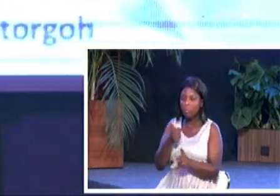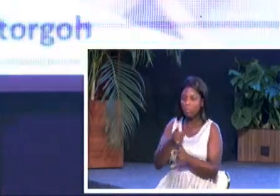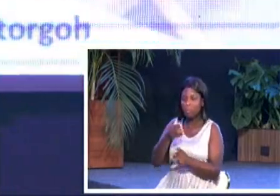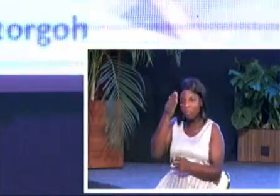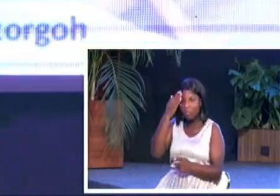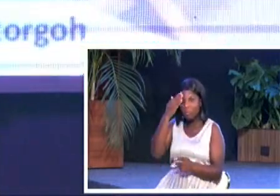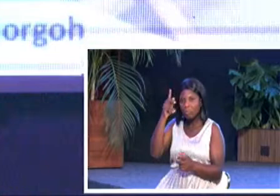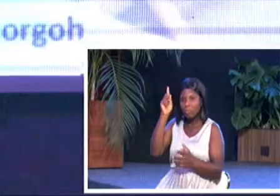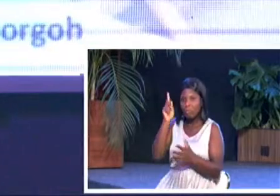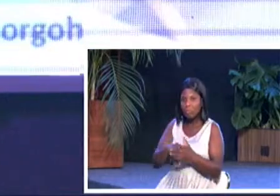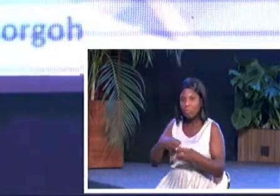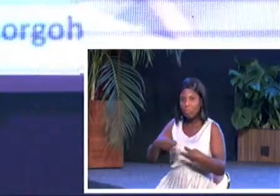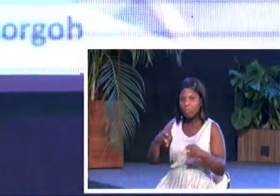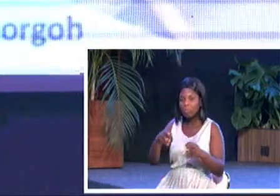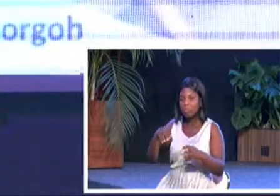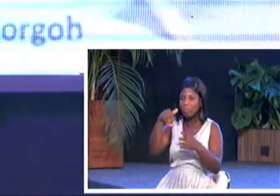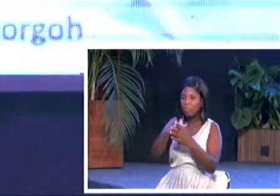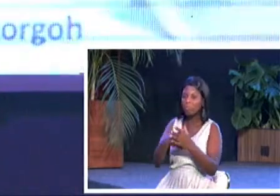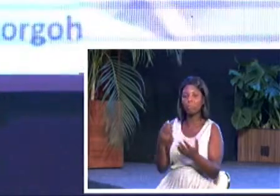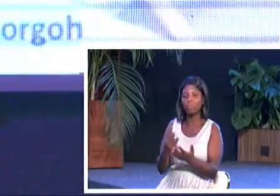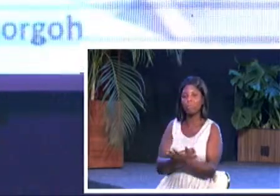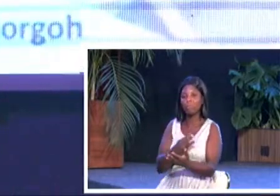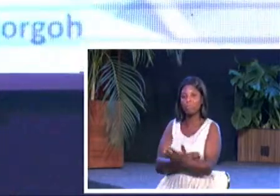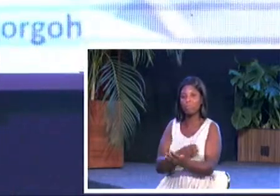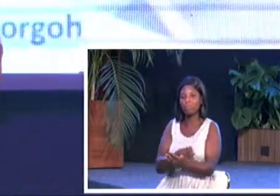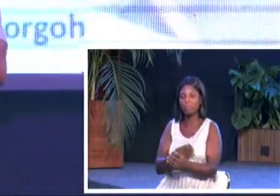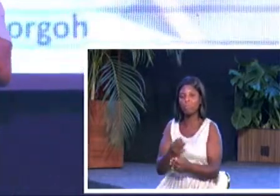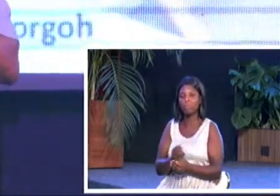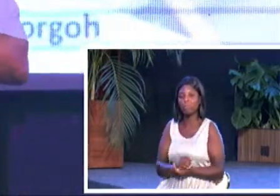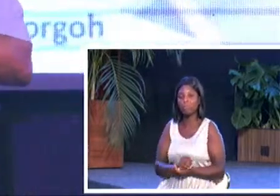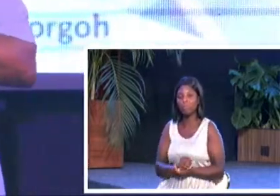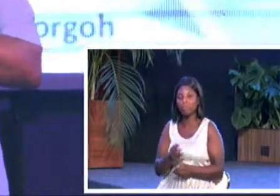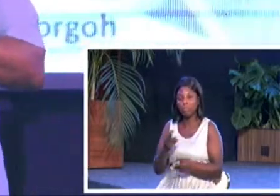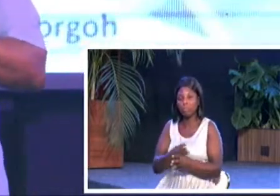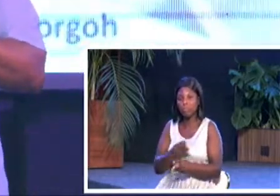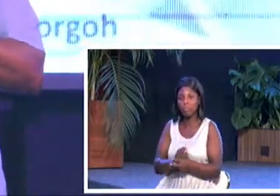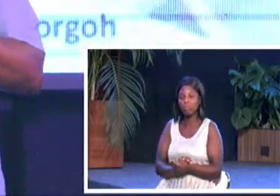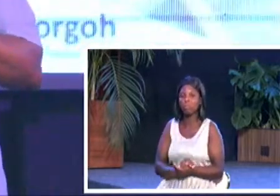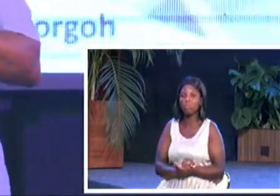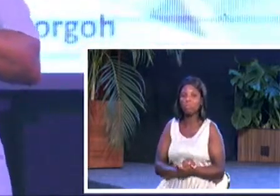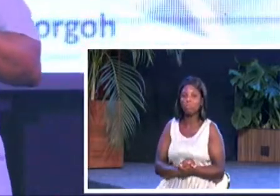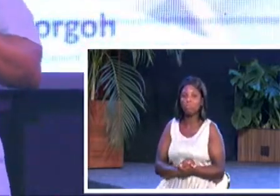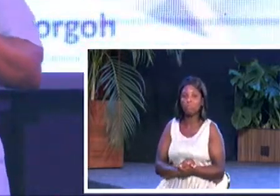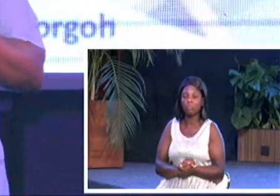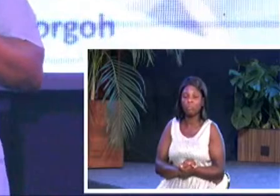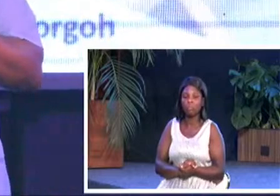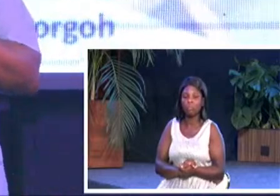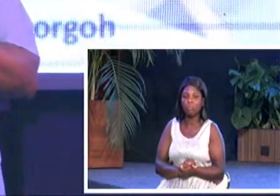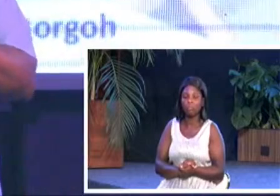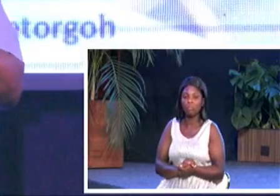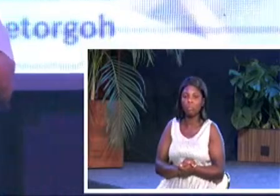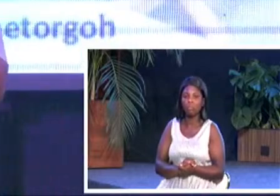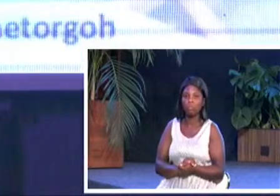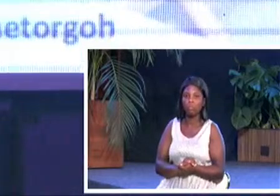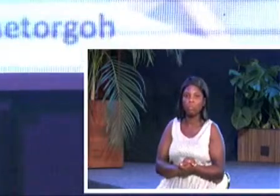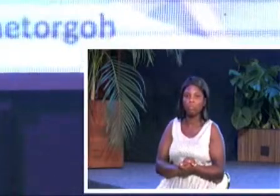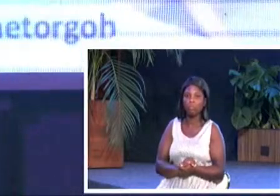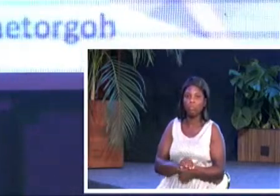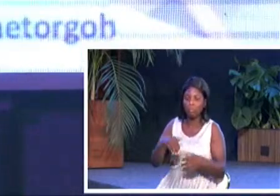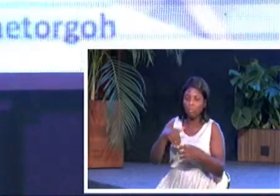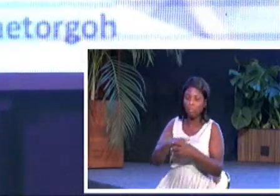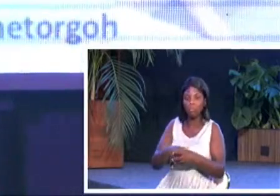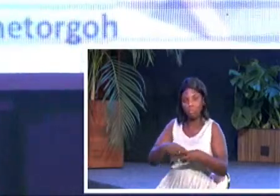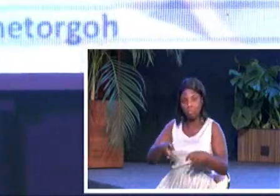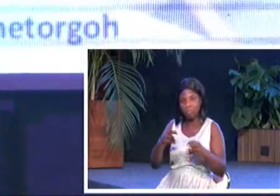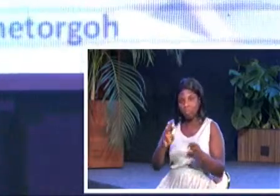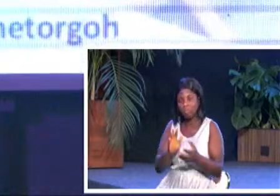right? Normally, they will say you have to look for the gap in the market, but you also have to look at the market in the gap.